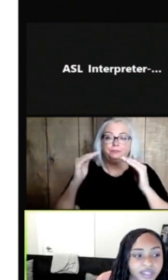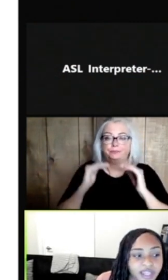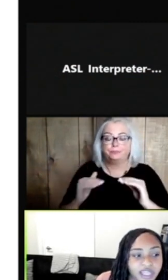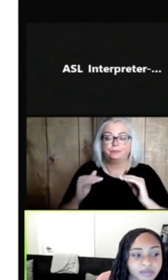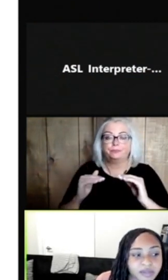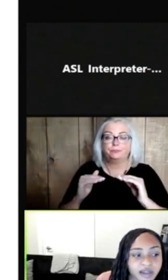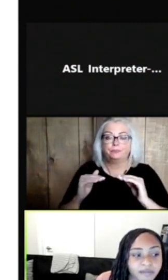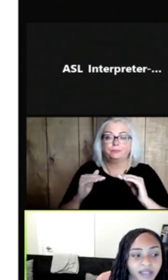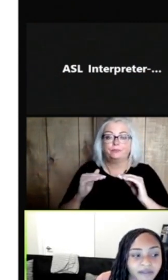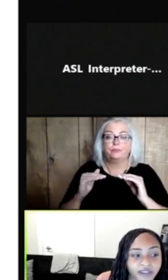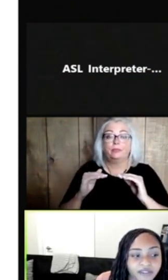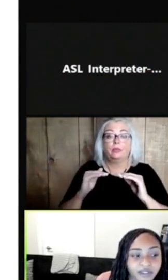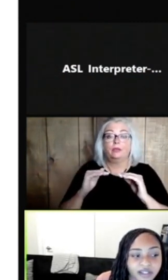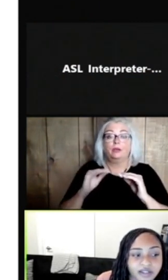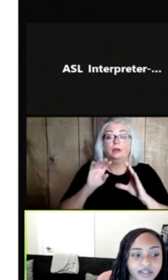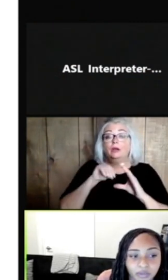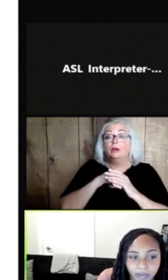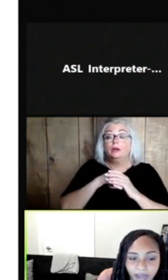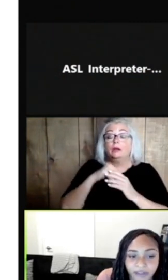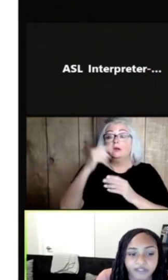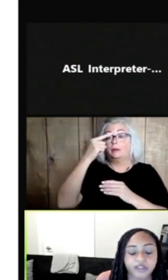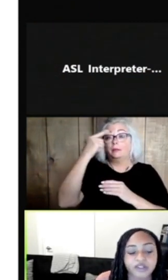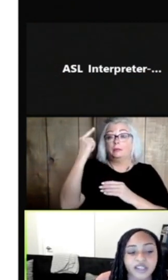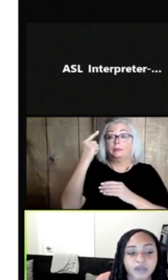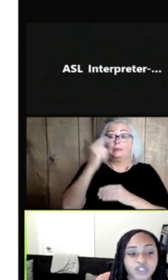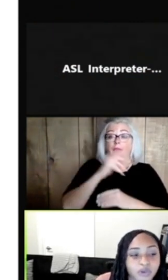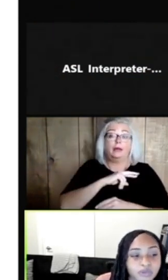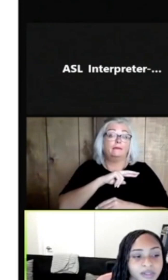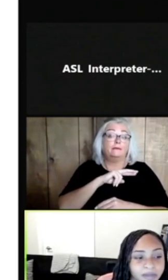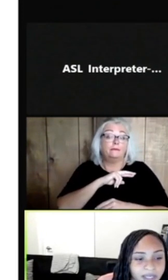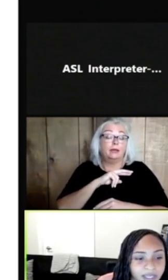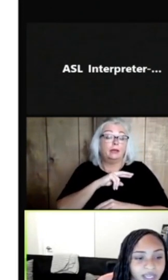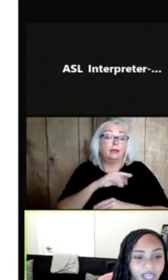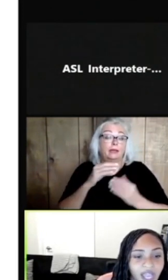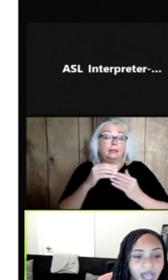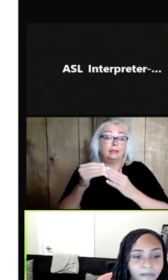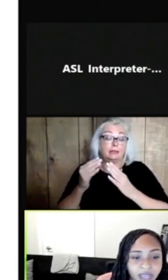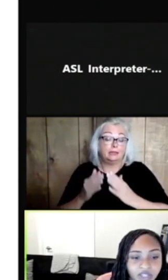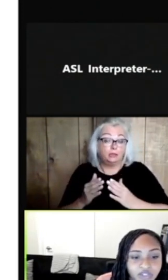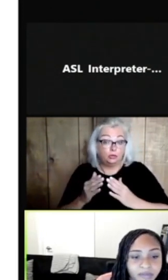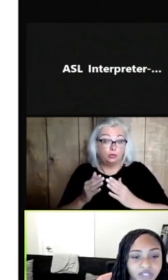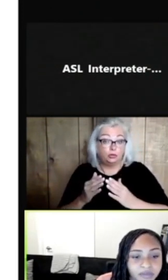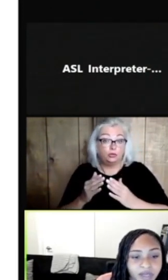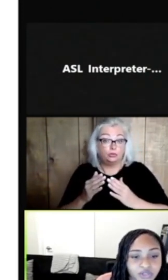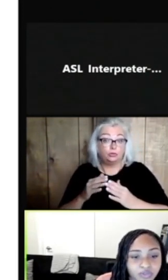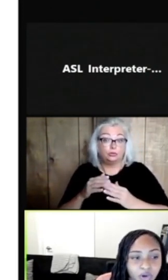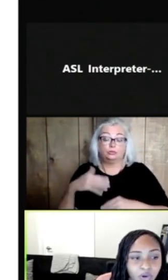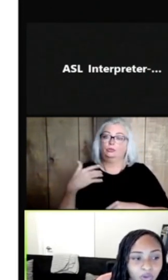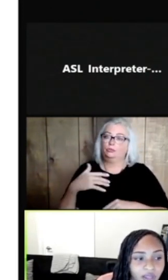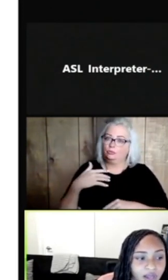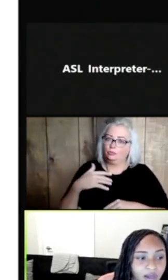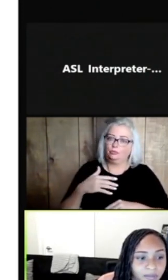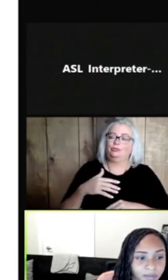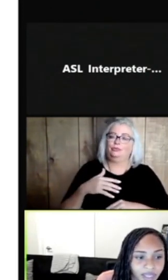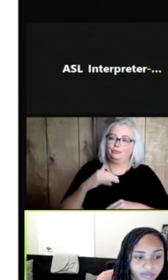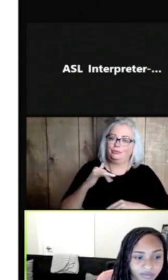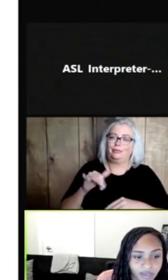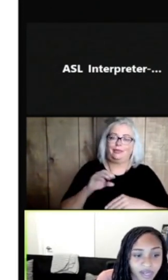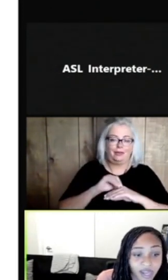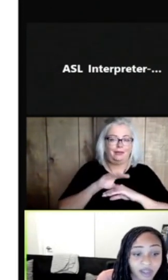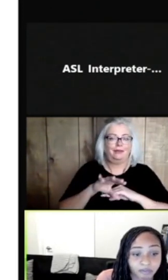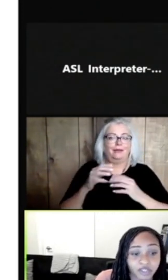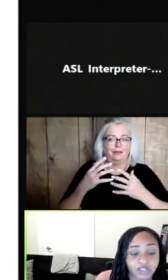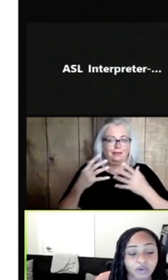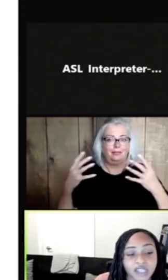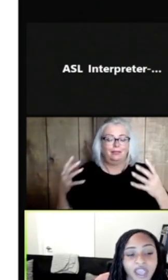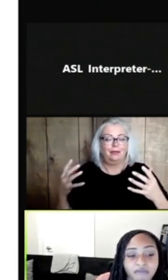So the engagement of Black faith leaders, or Black faith leaders, have been shown to be a major role